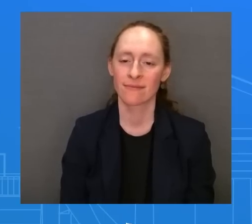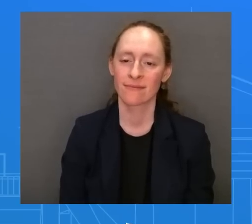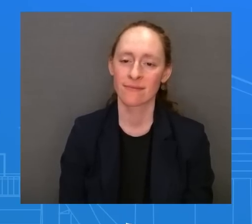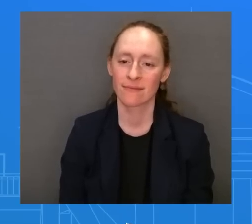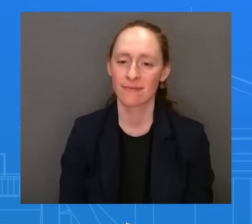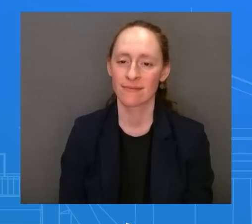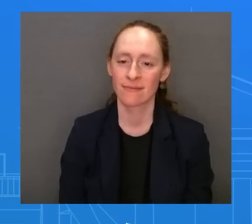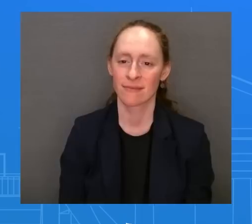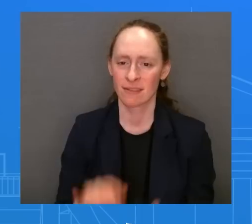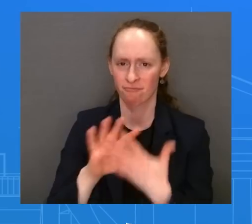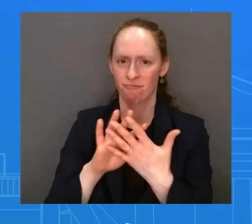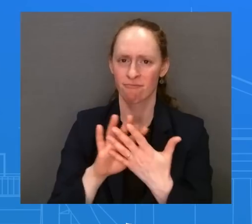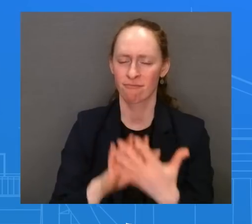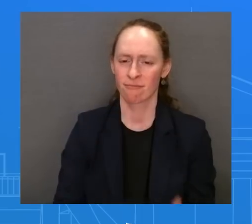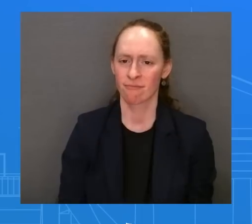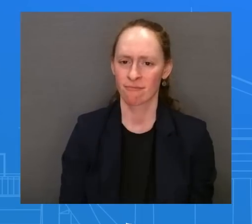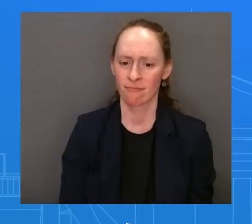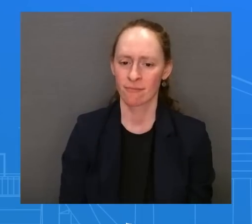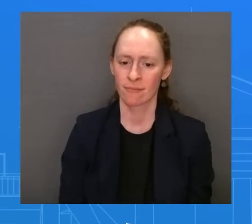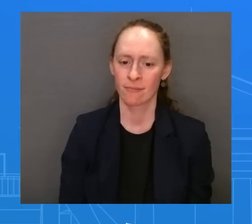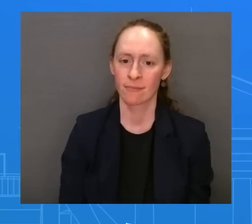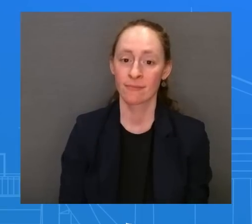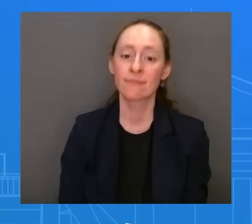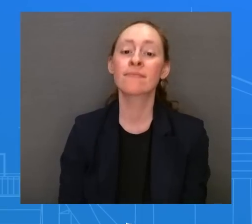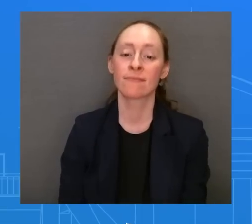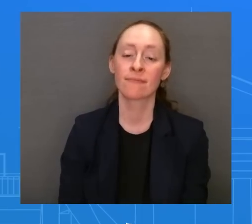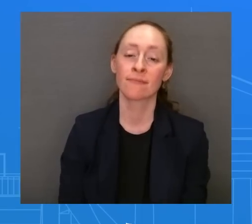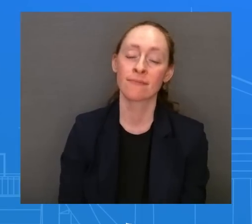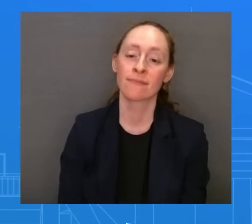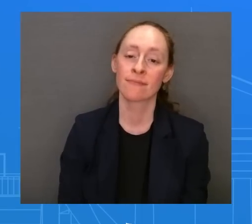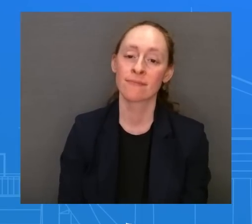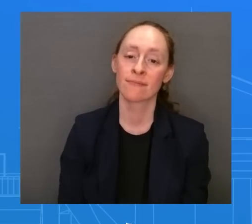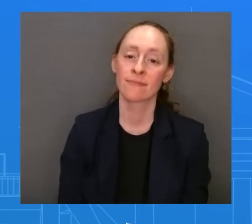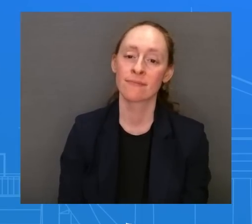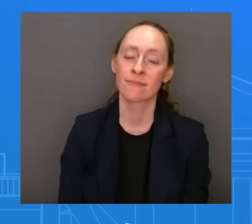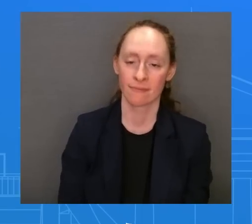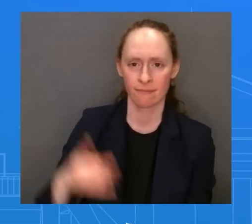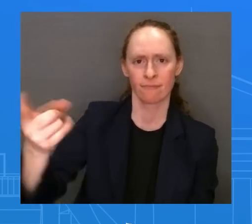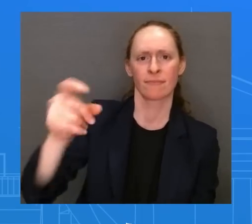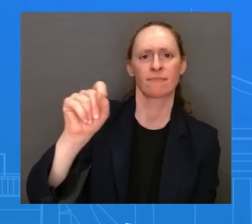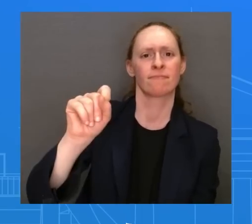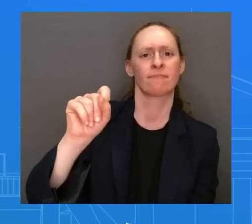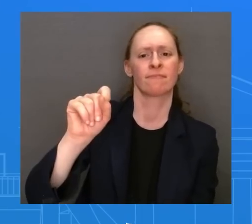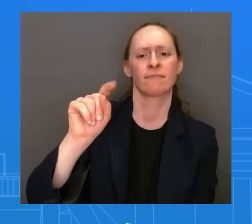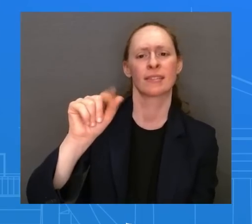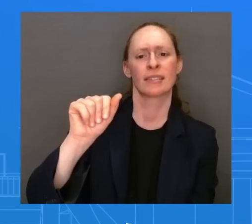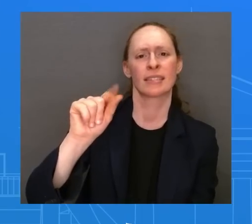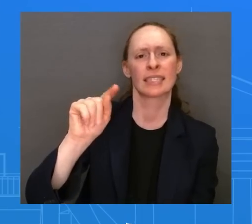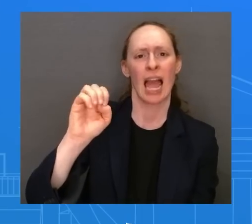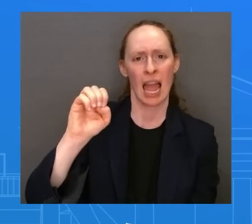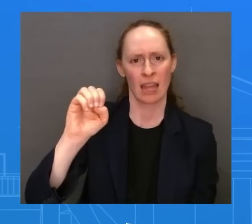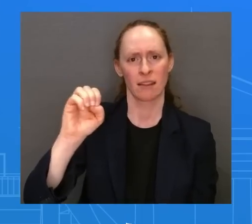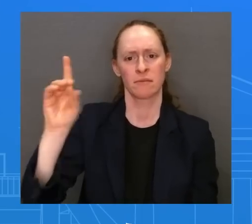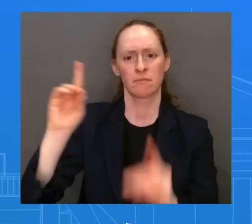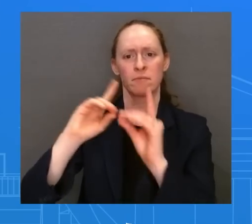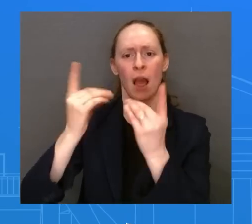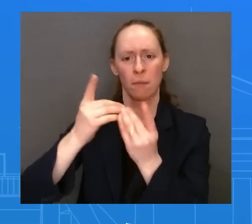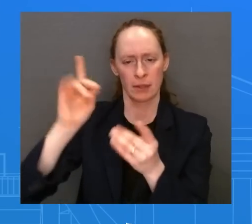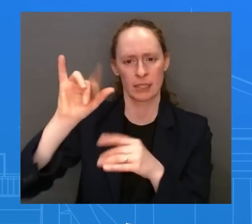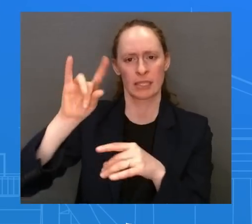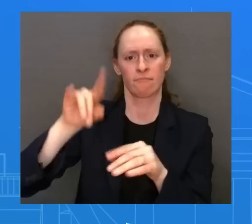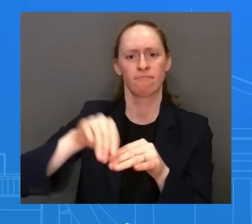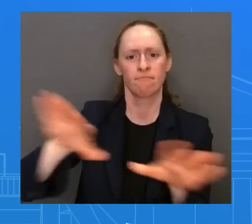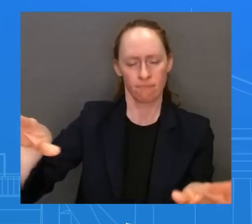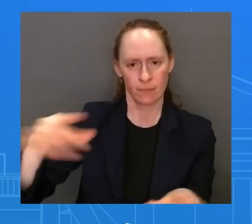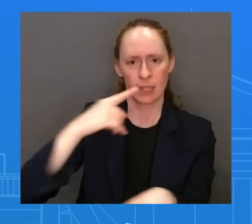at the Kabul Embassy uh warning that the administration in their view was not prepared at that moment for the withdrawal I'm curious did